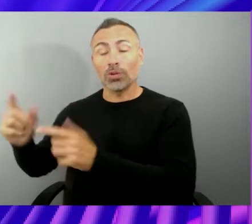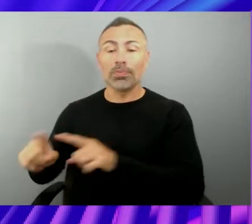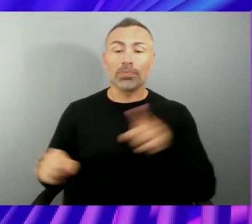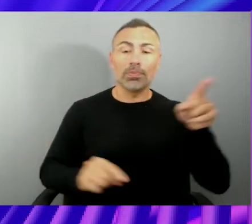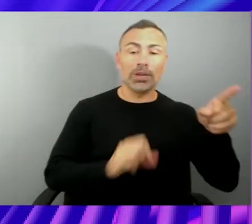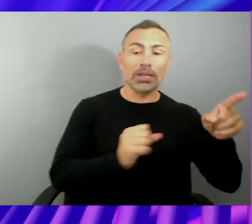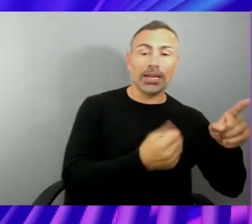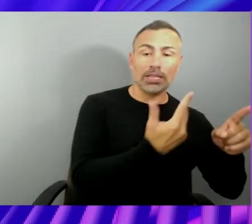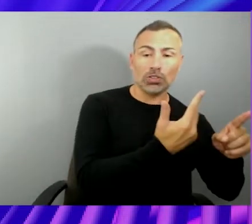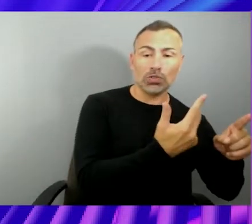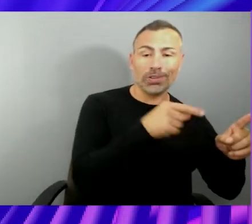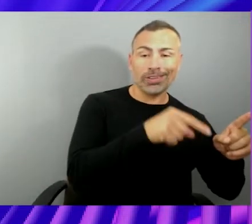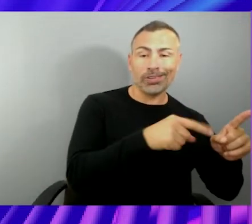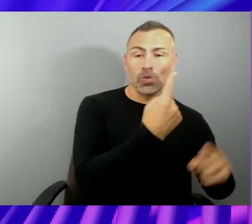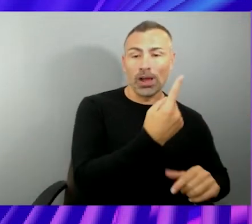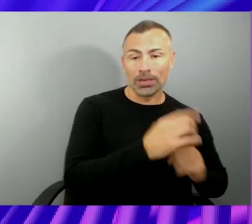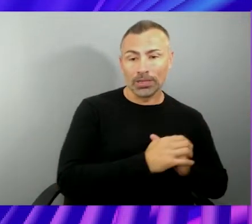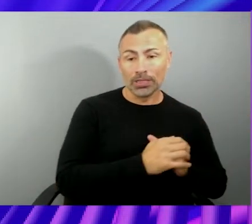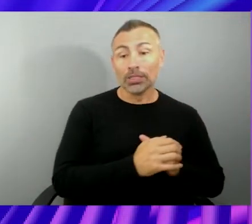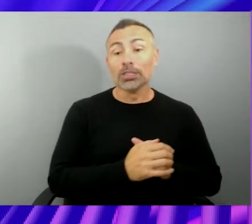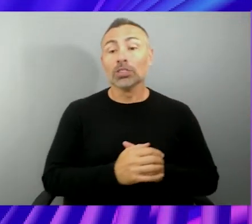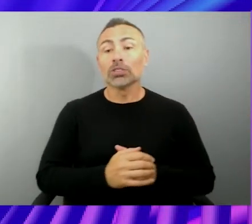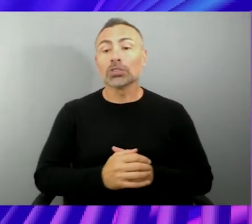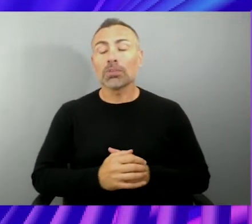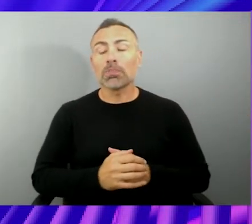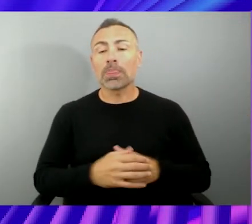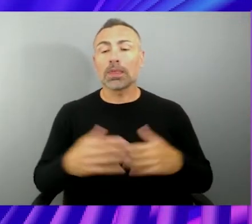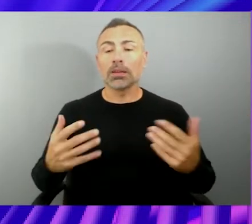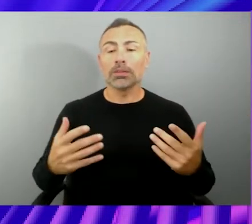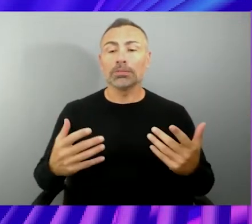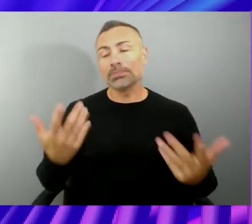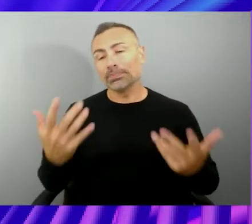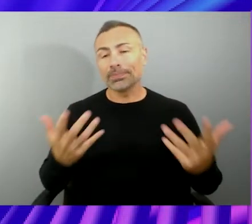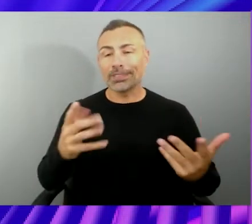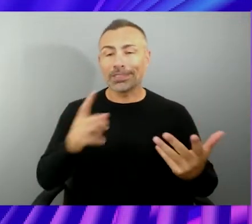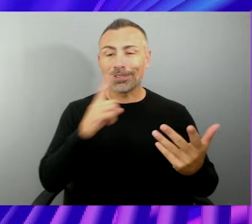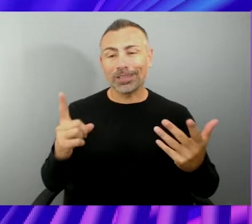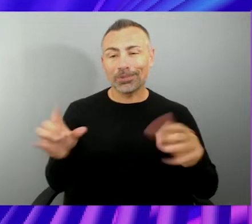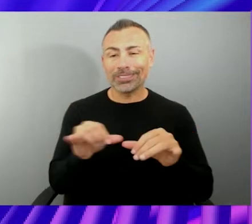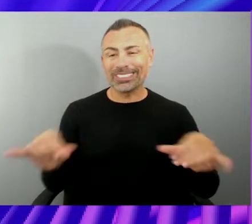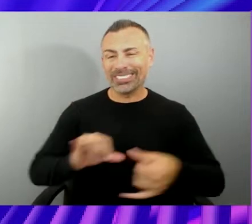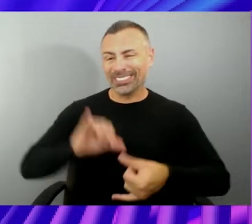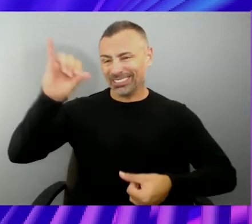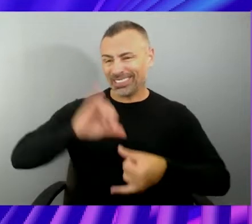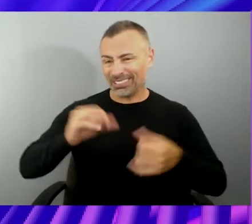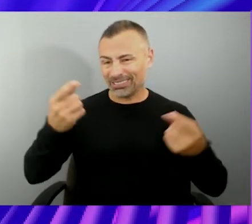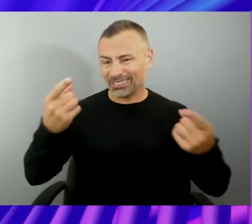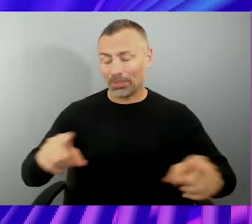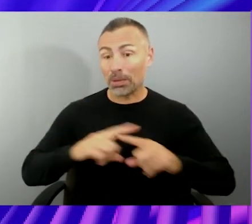scaling. But it's still kind of hard. Yeah, it is kind of hard. So, okay,